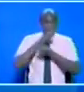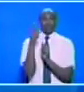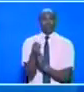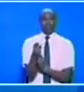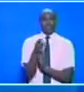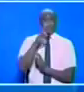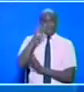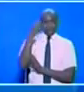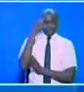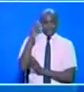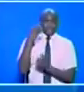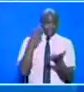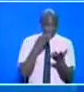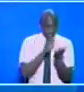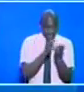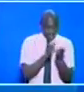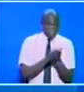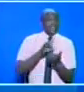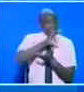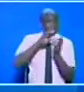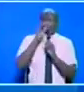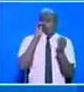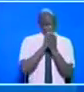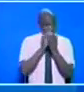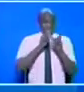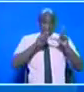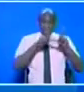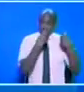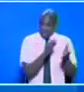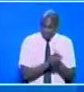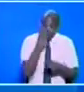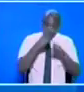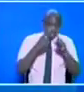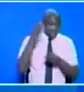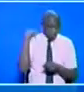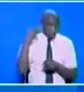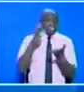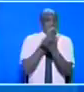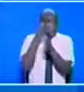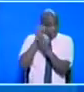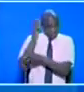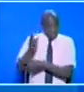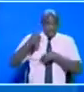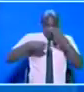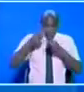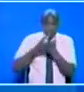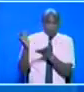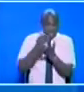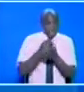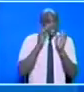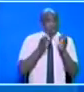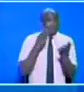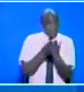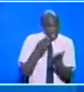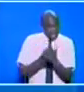The Microfinance Bank, which was licensed by Central Bank of Kenya 2 years ago, says that its shareholders are in the process of collecting fresh capital that